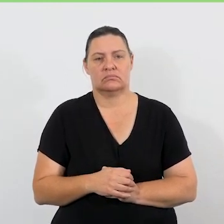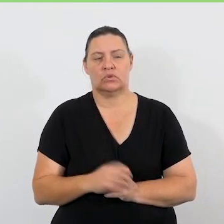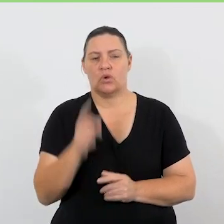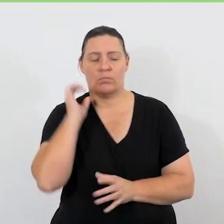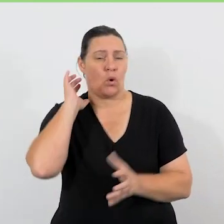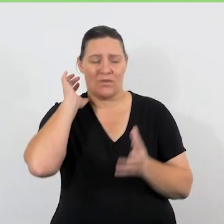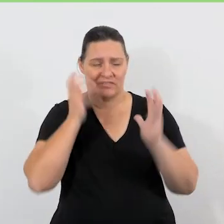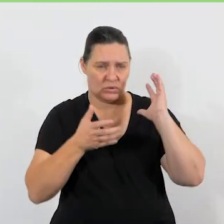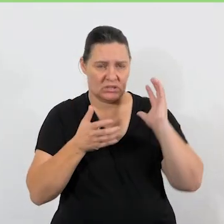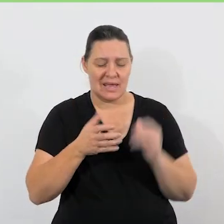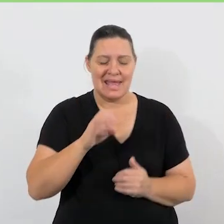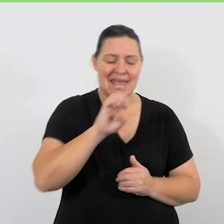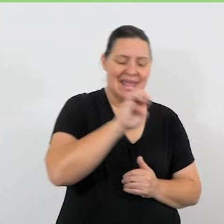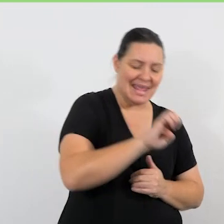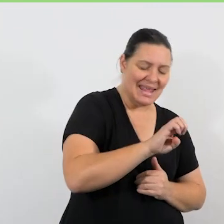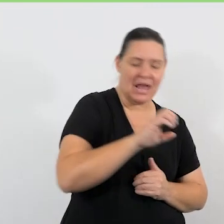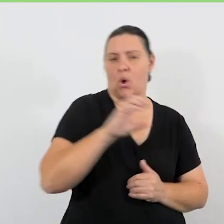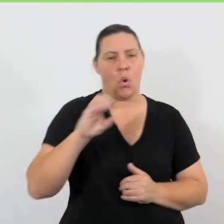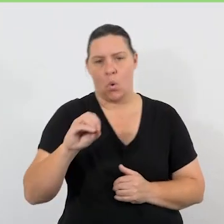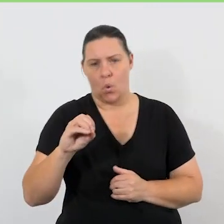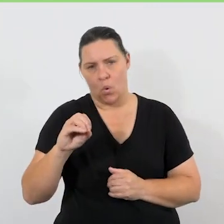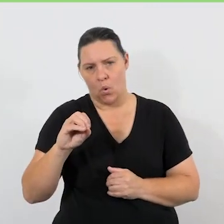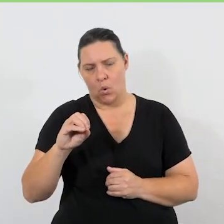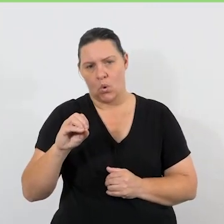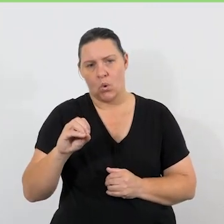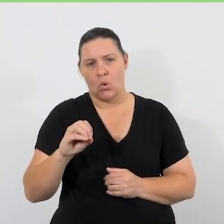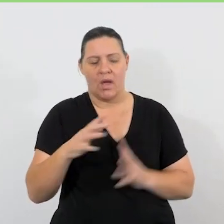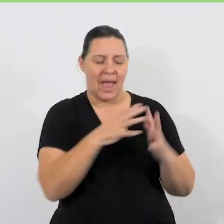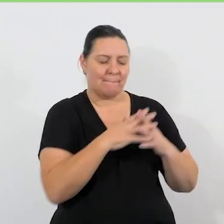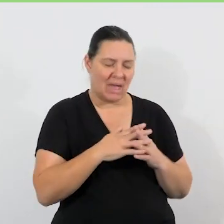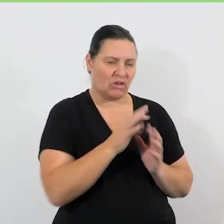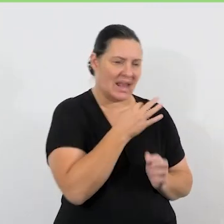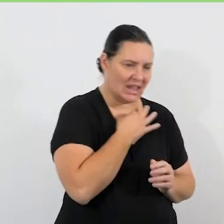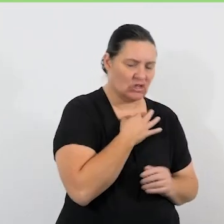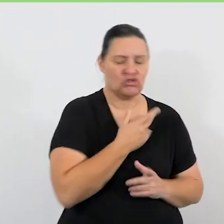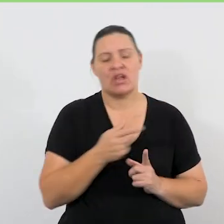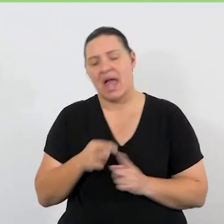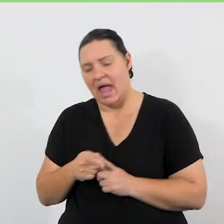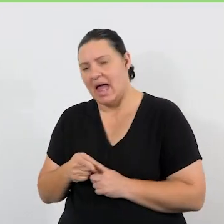So don't be confused by the E and the O. There's American